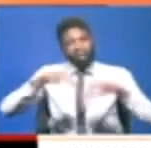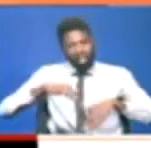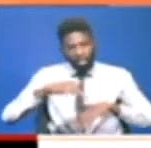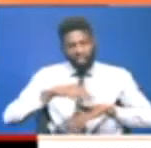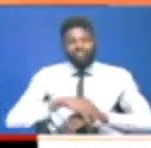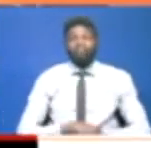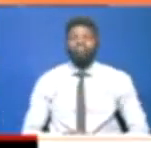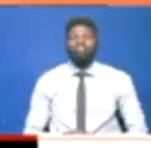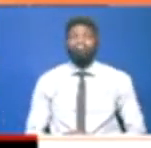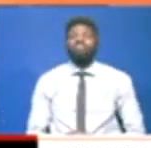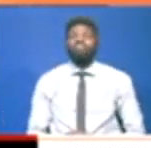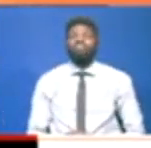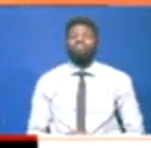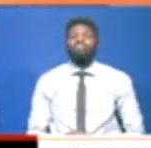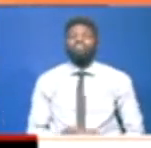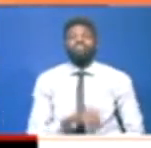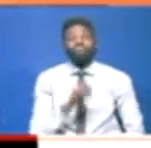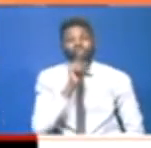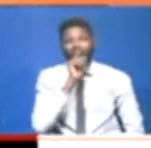So